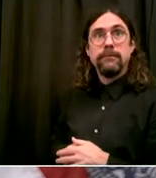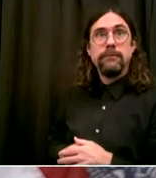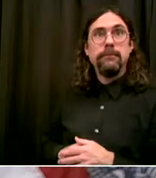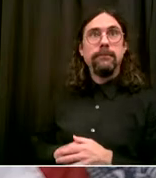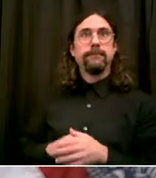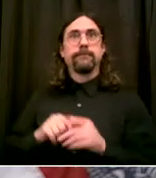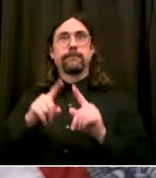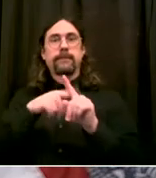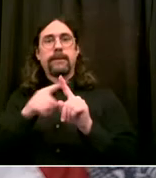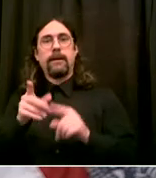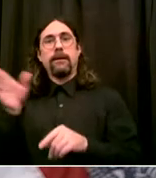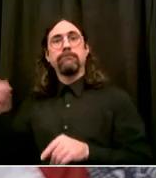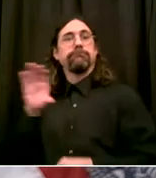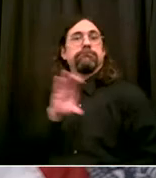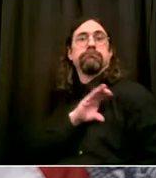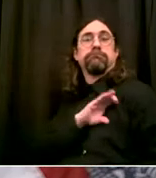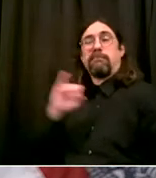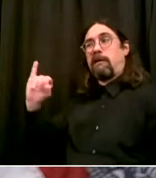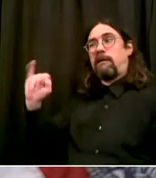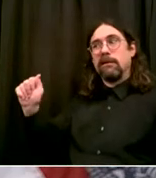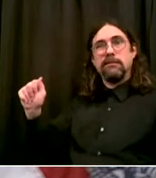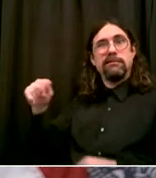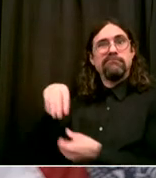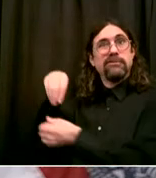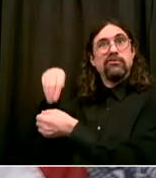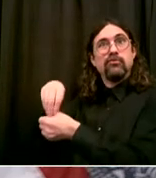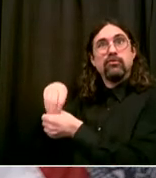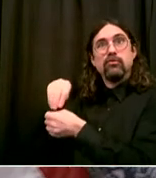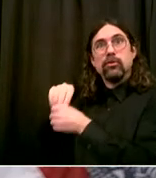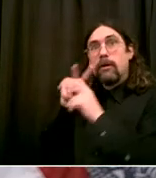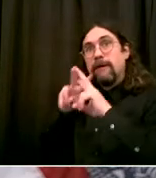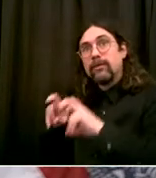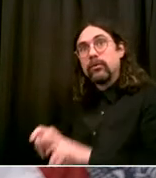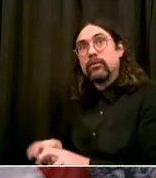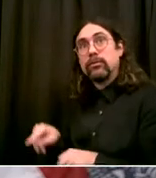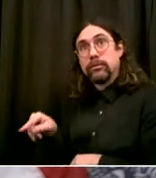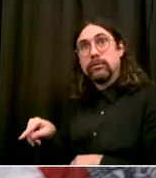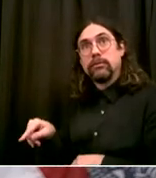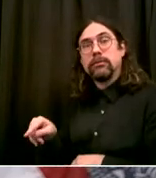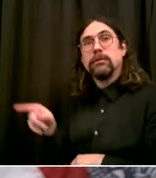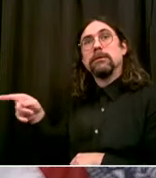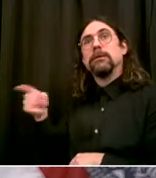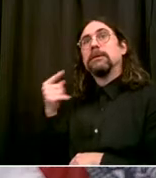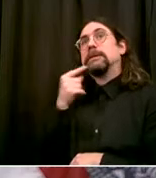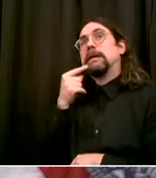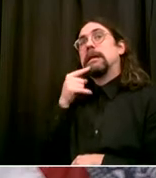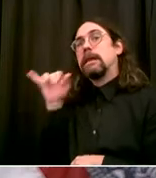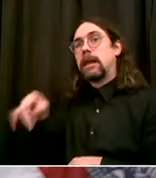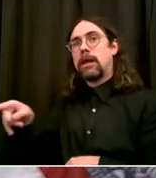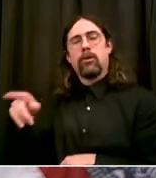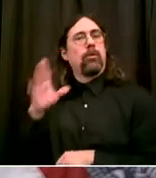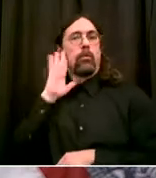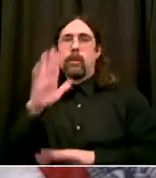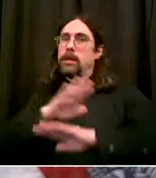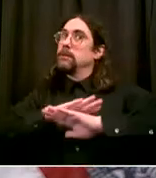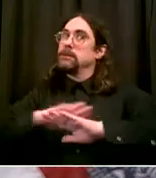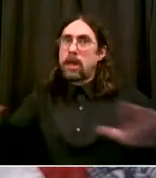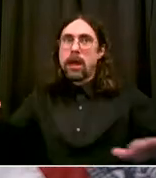can't... they're not going to release that information because of the 50A